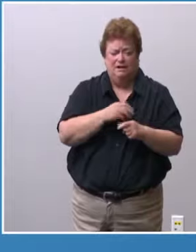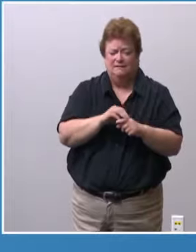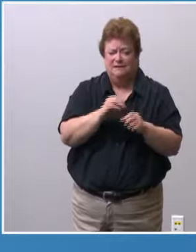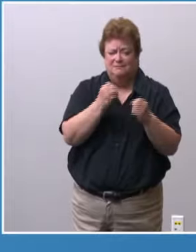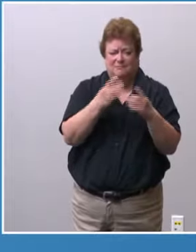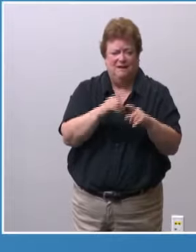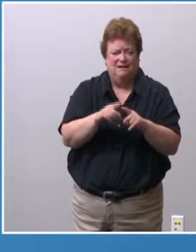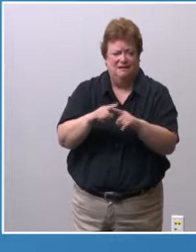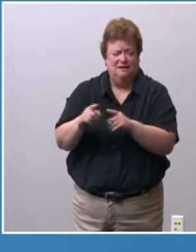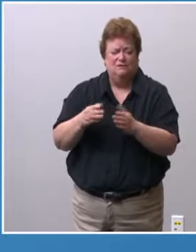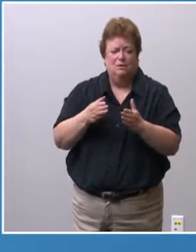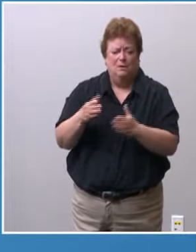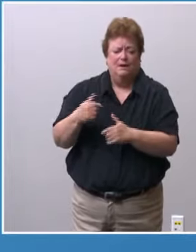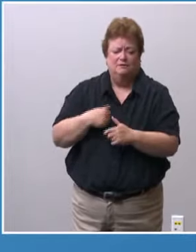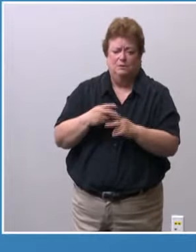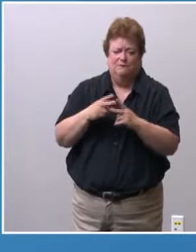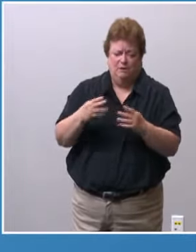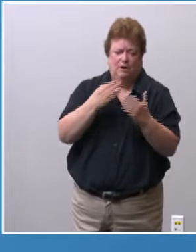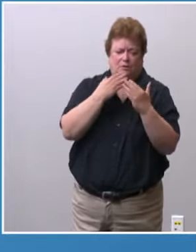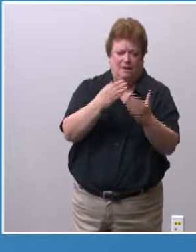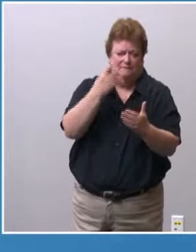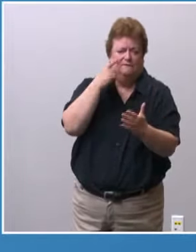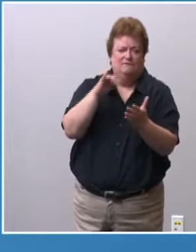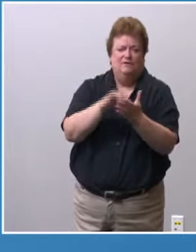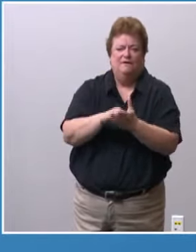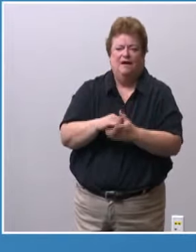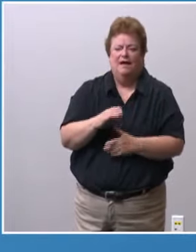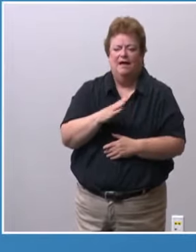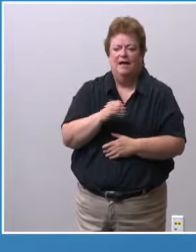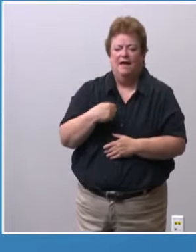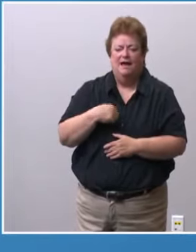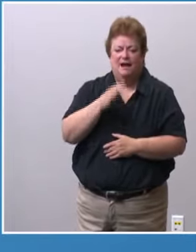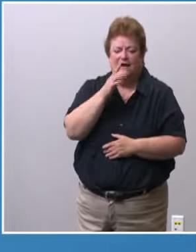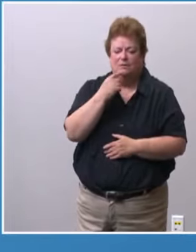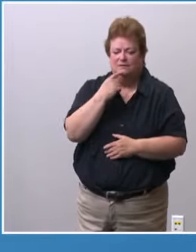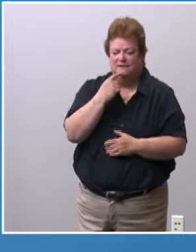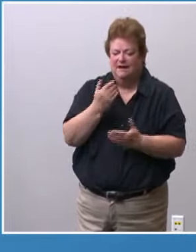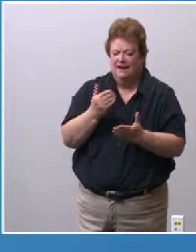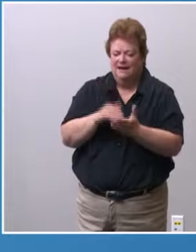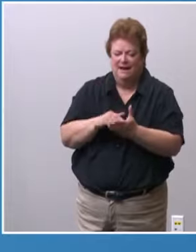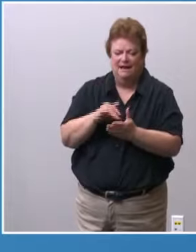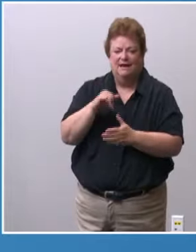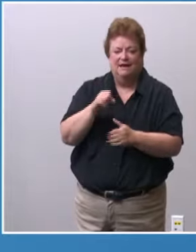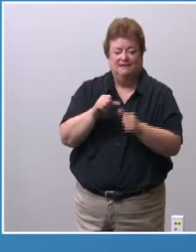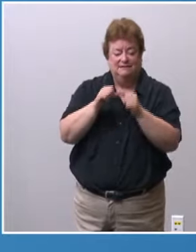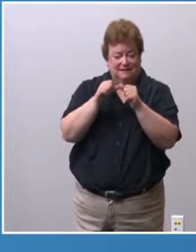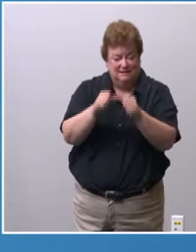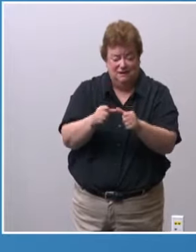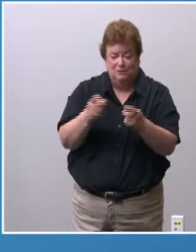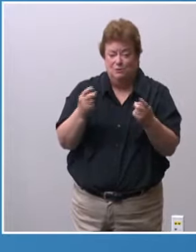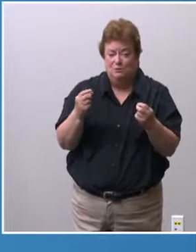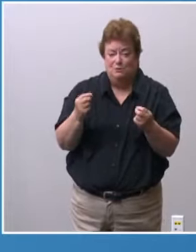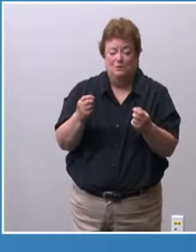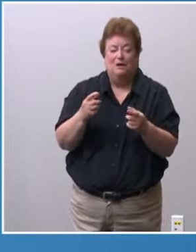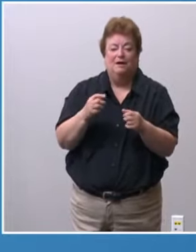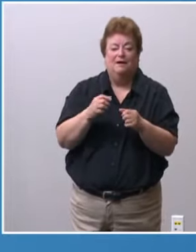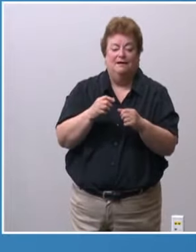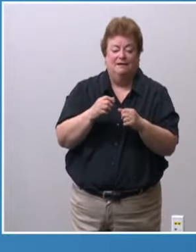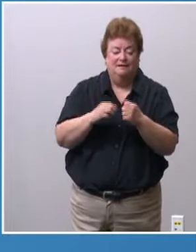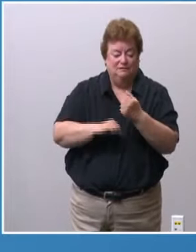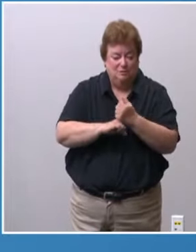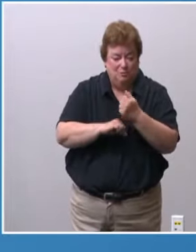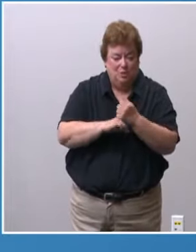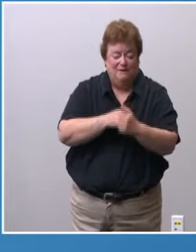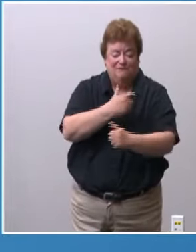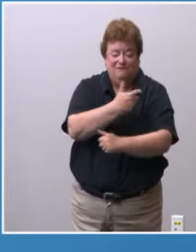ways, and we're very, very grateful for that. And I'm just going to say it again, the number one thing you can continue to do is to support vaccination